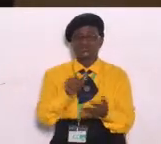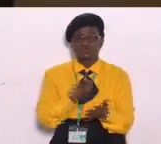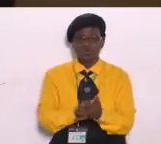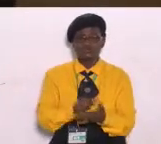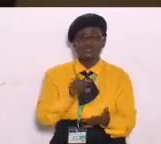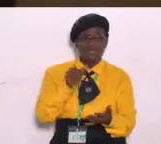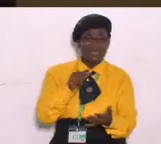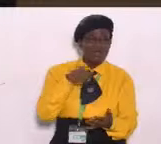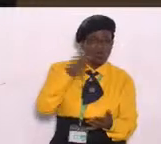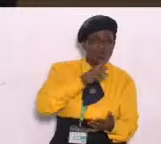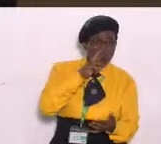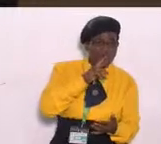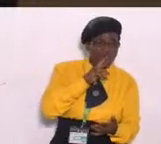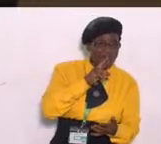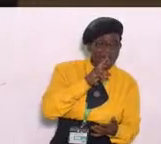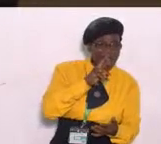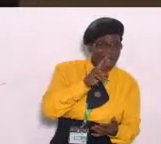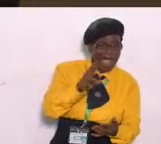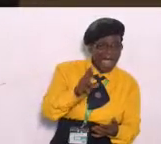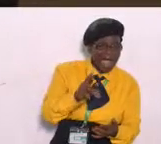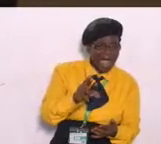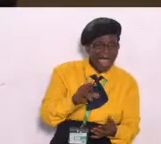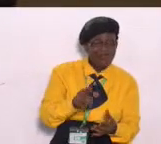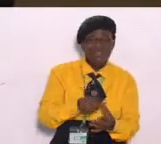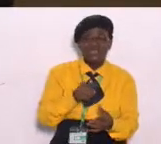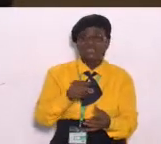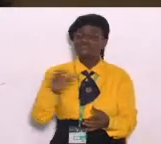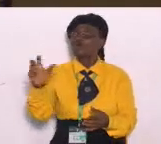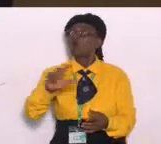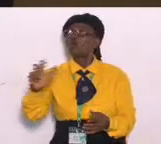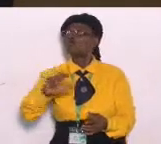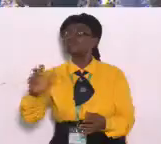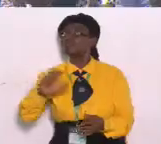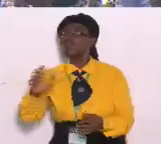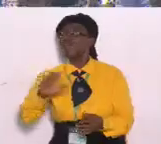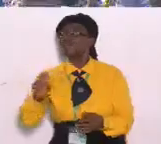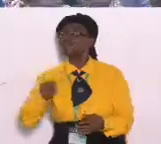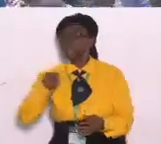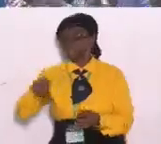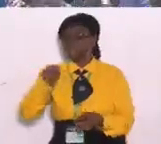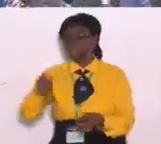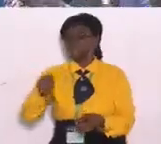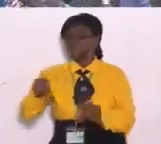first 100 billionaires in the world. They will mention your name.